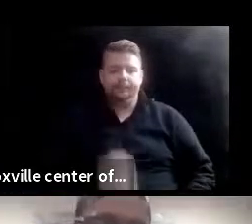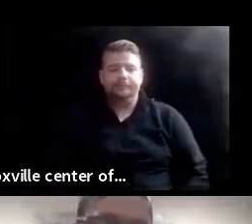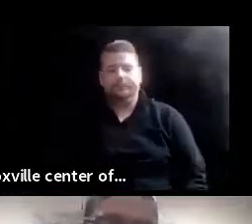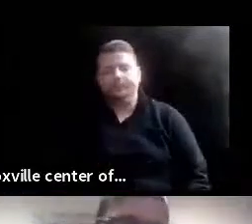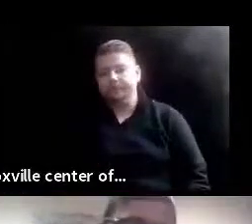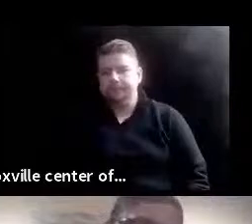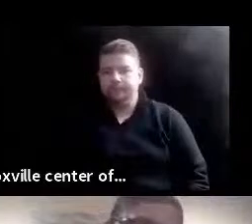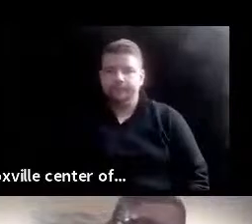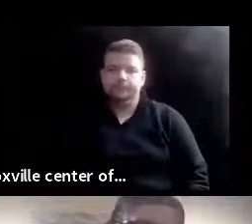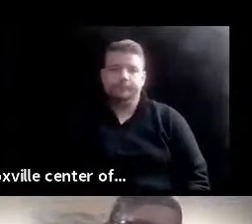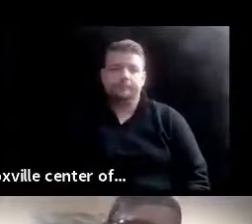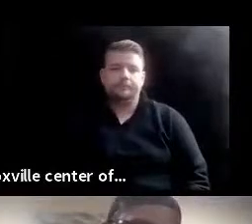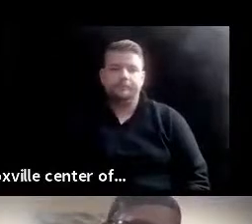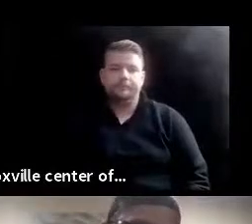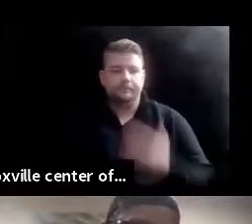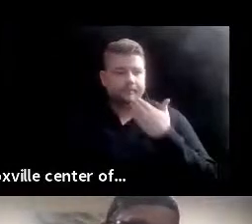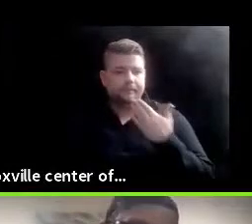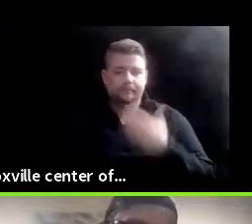thanks.